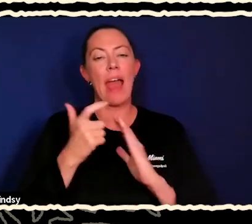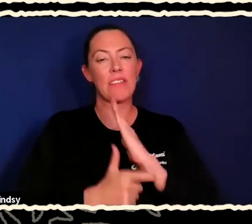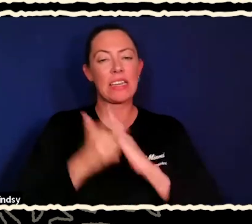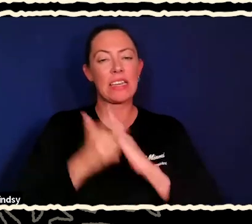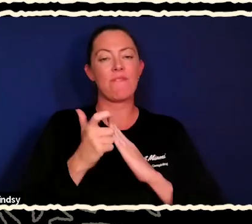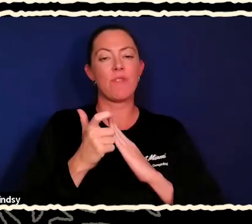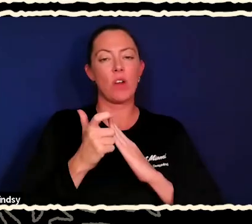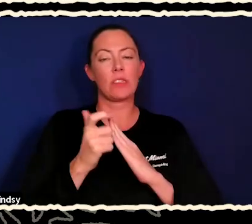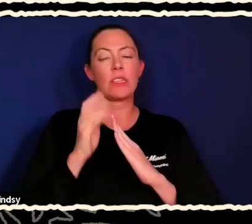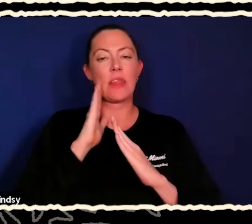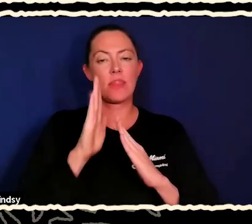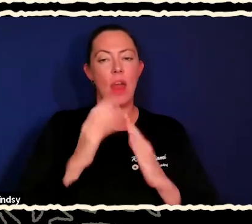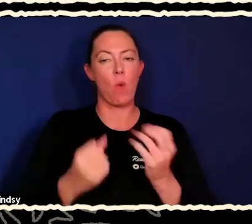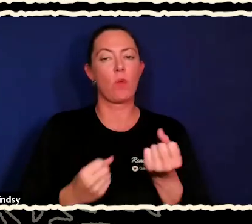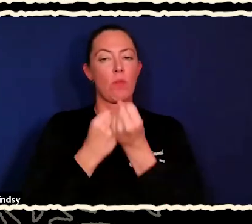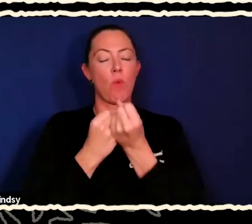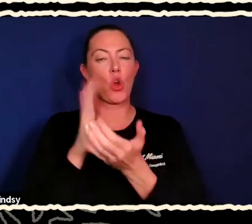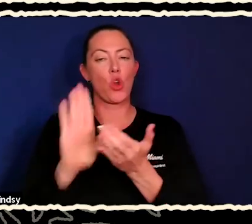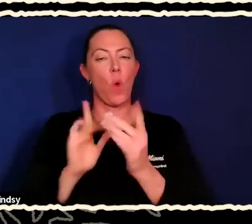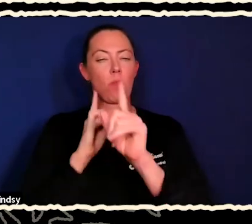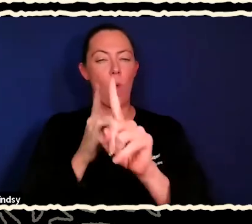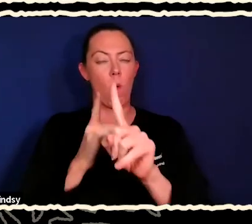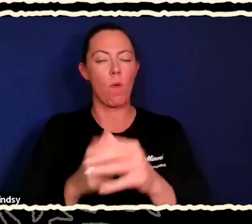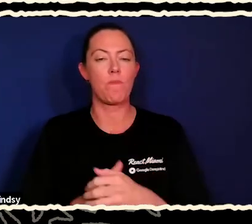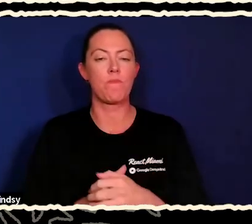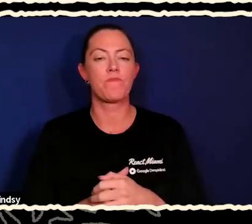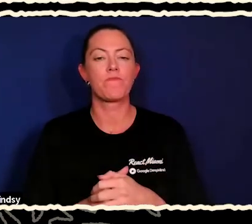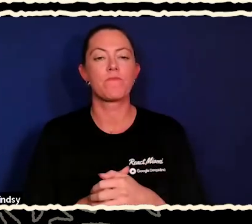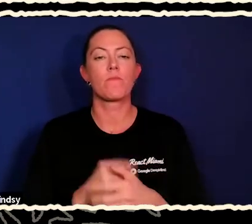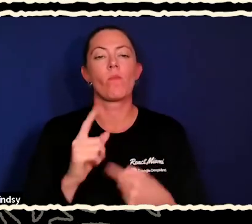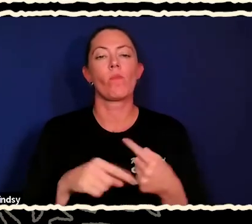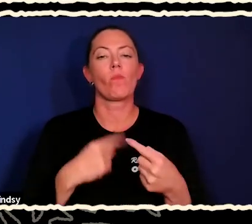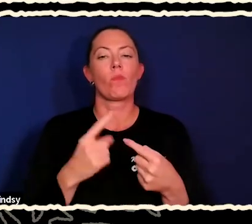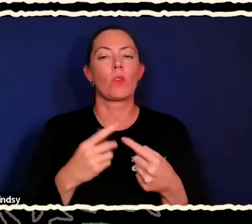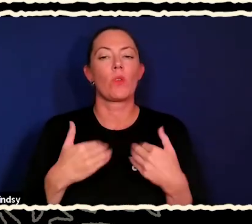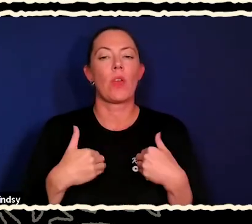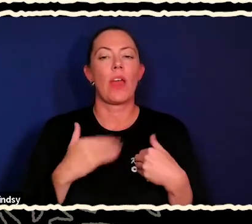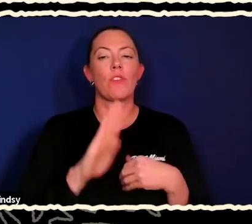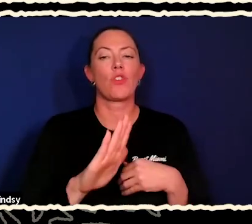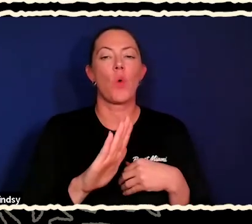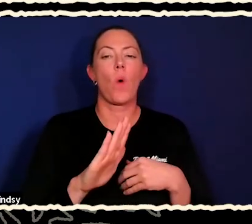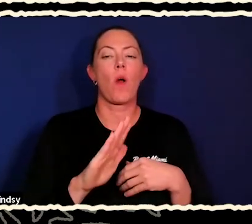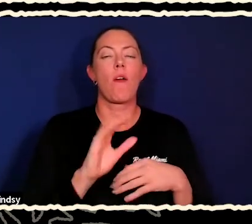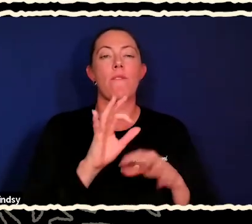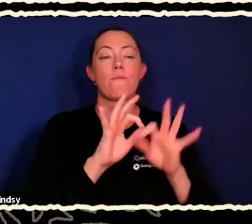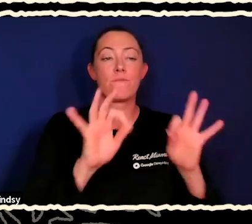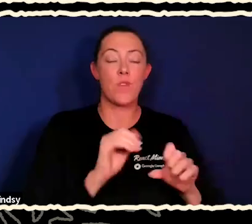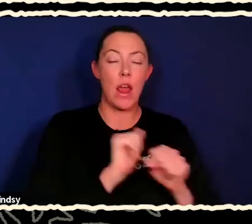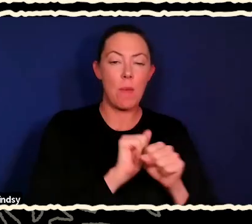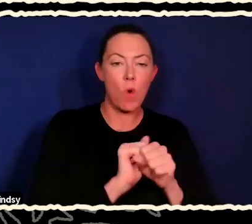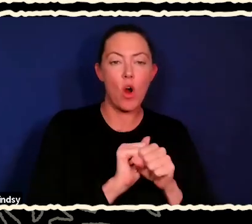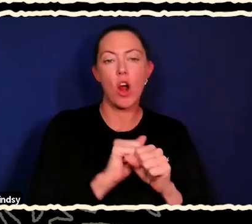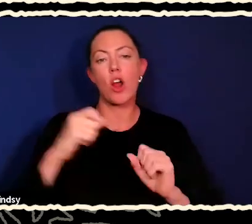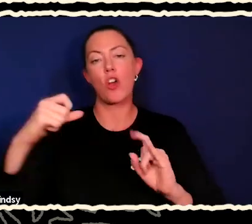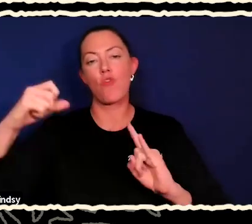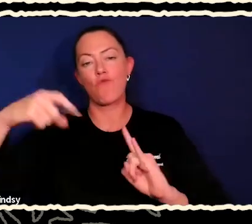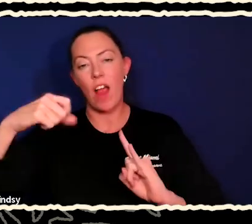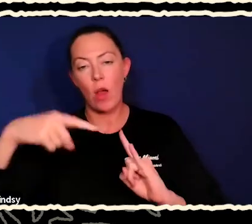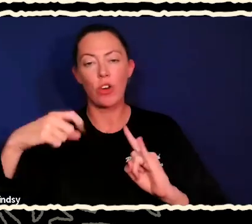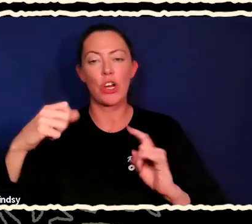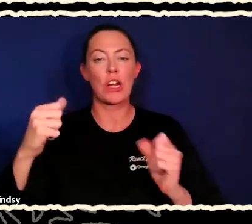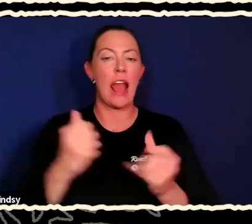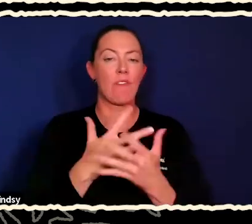When your meta framework or your apps conventions, your router and data, all the other abstractions that you might have put on